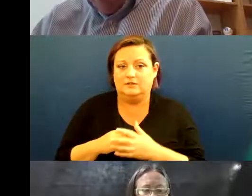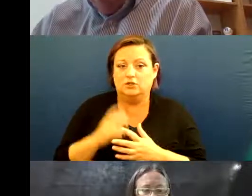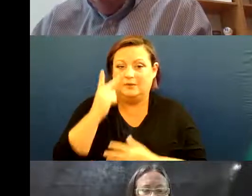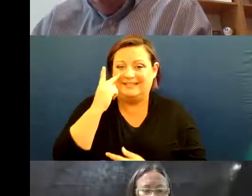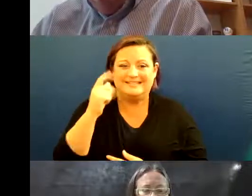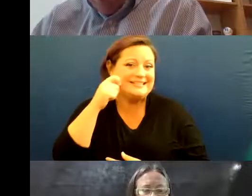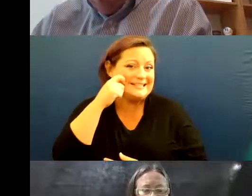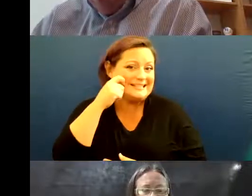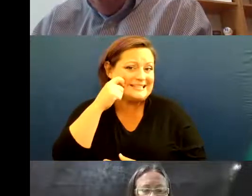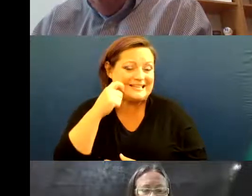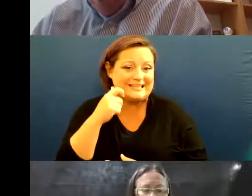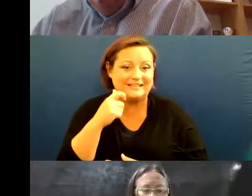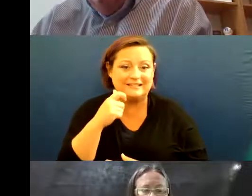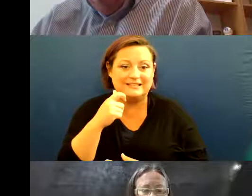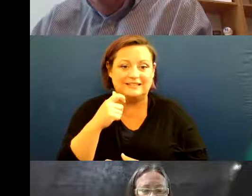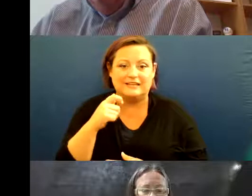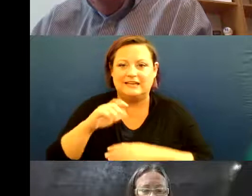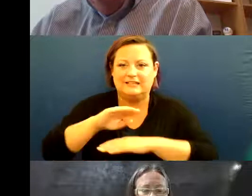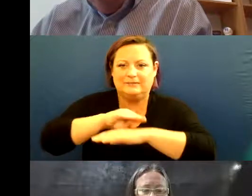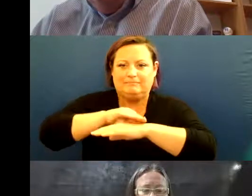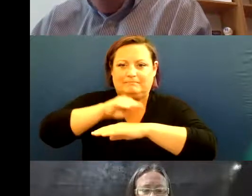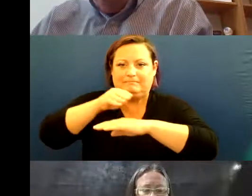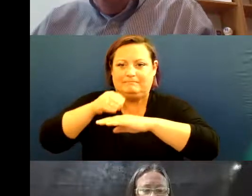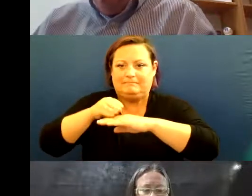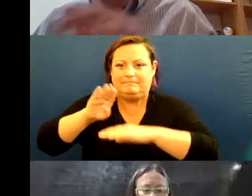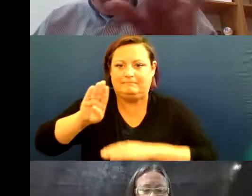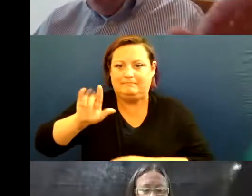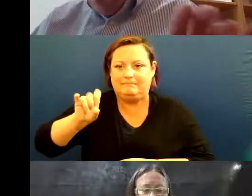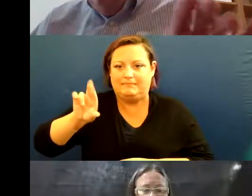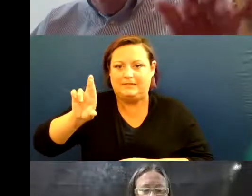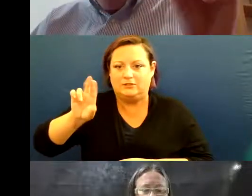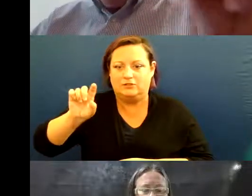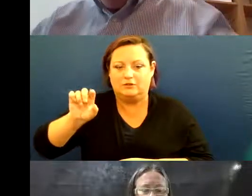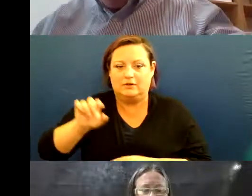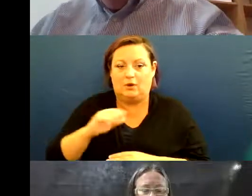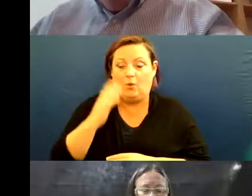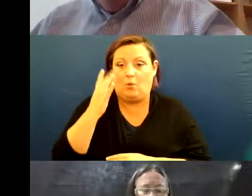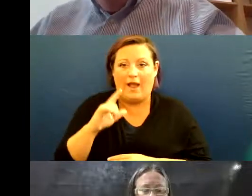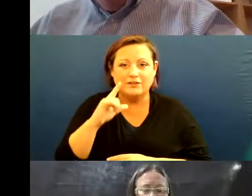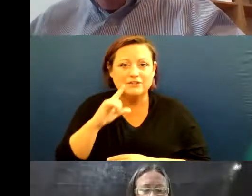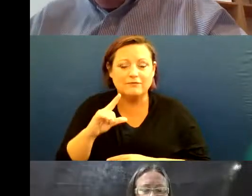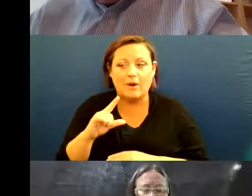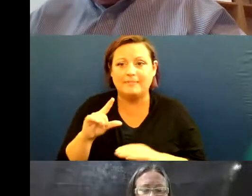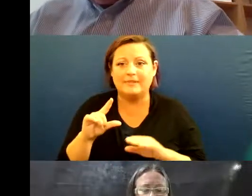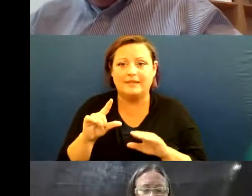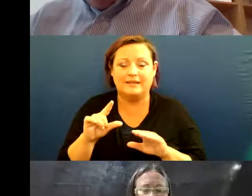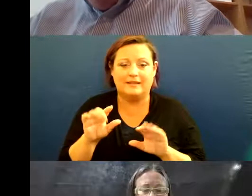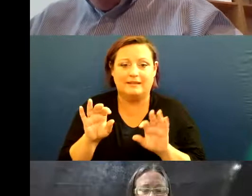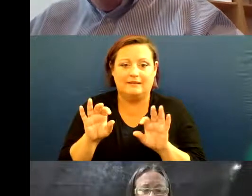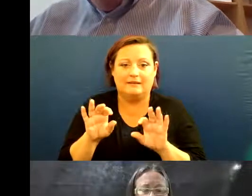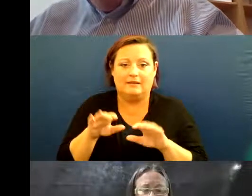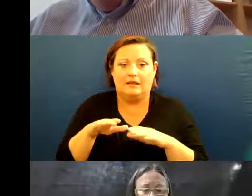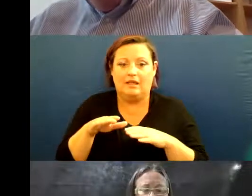skin is blistering just due to the minor mechanical trauma of the mouse